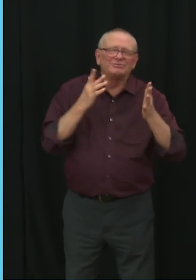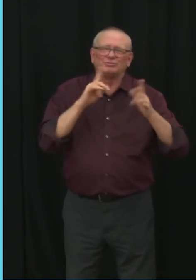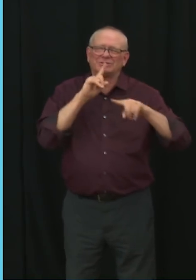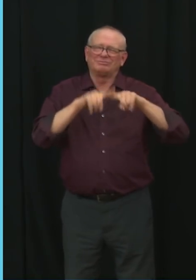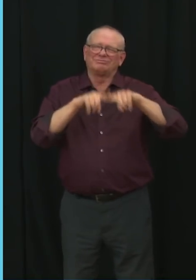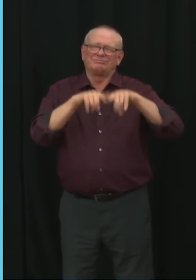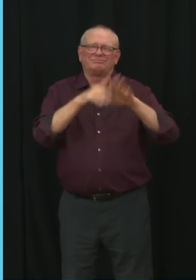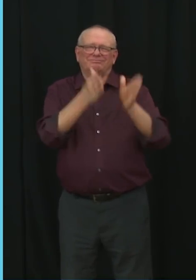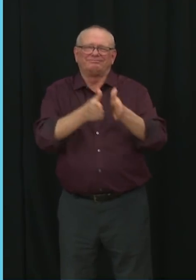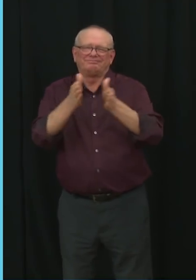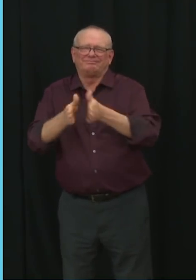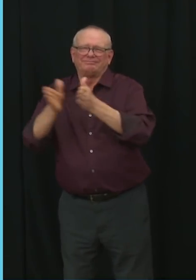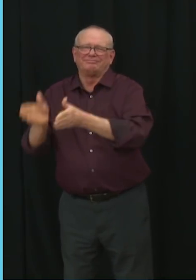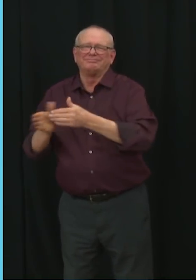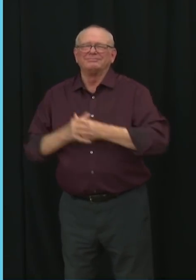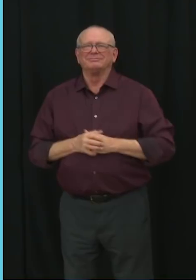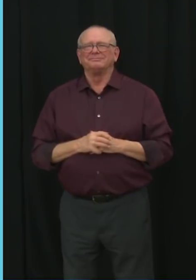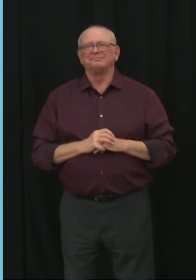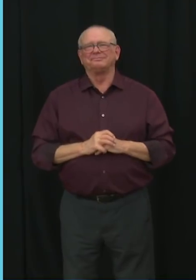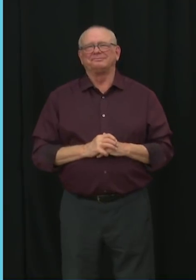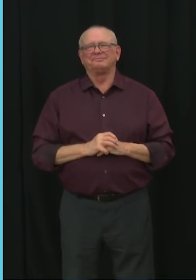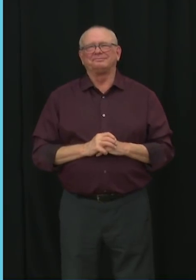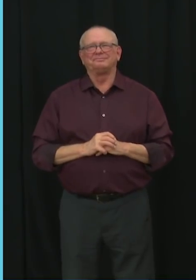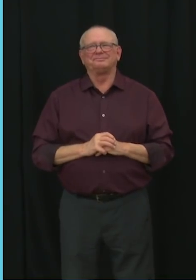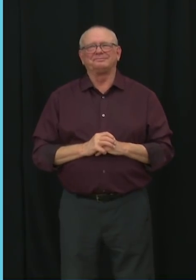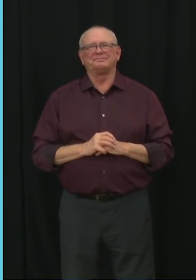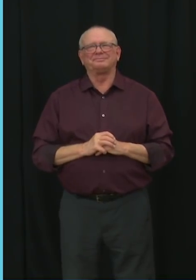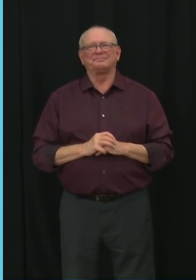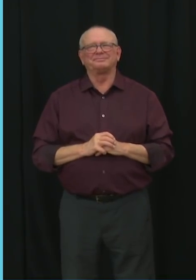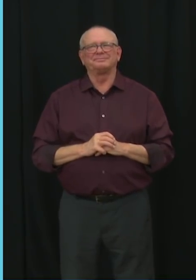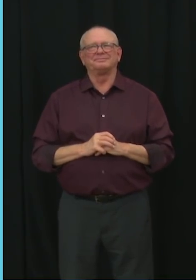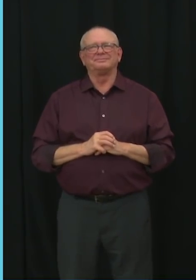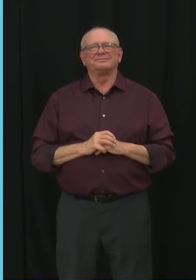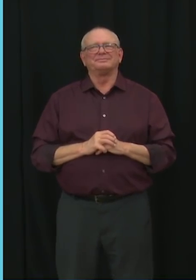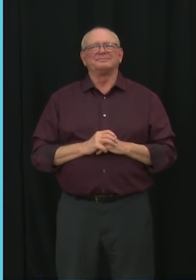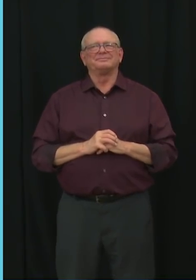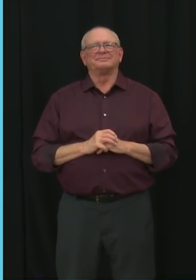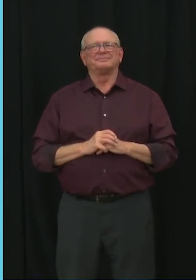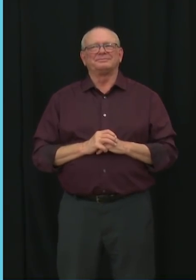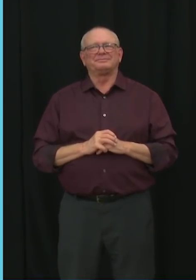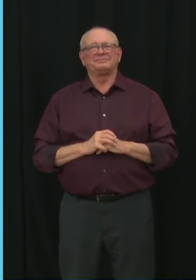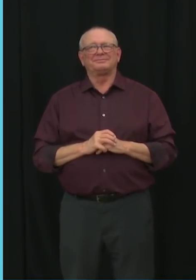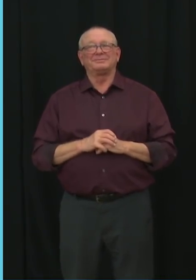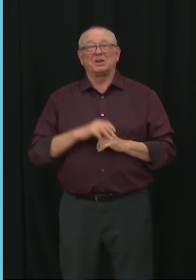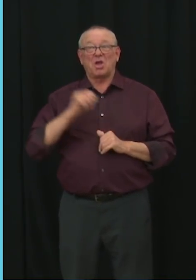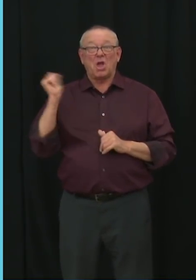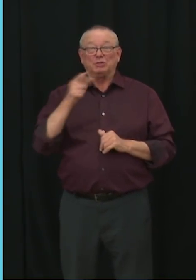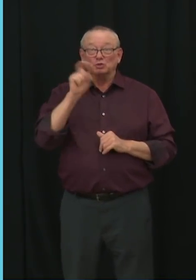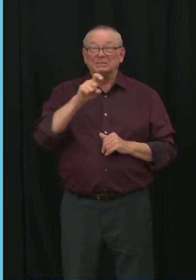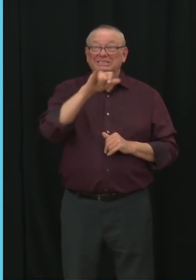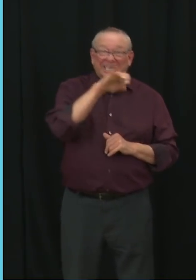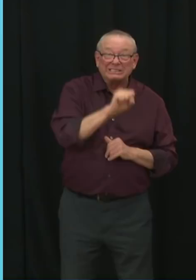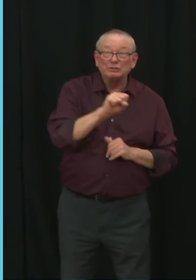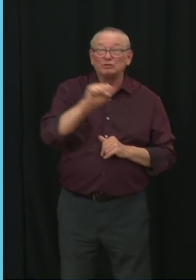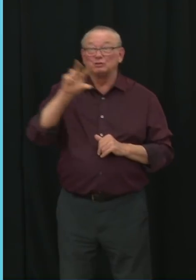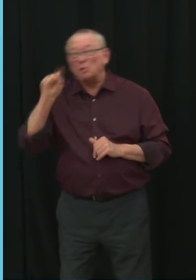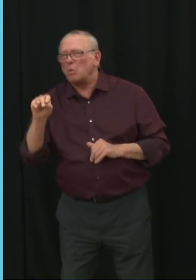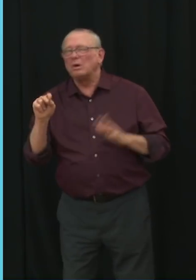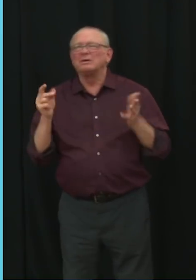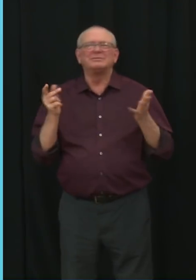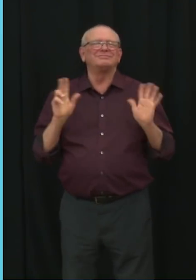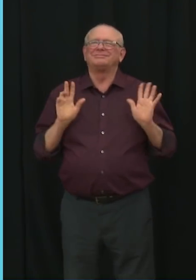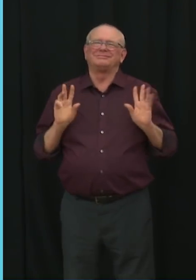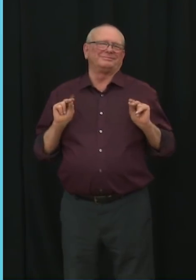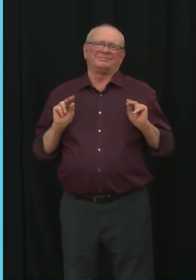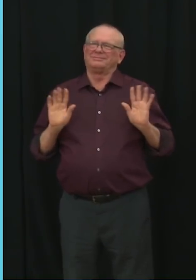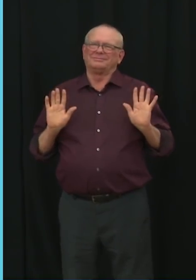a binary on-off or yes-no state. Some people will continue to be at high risk individually